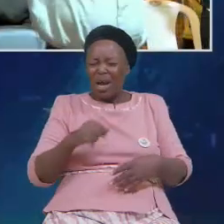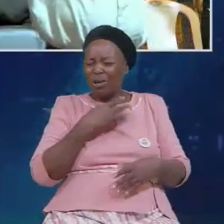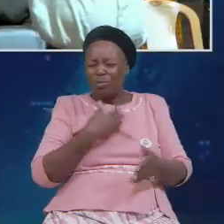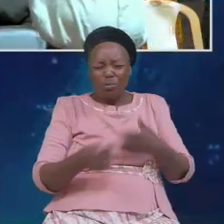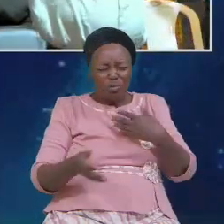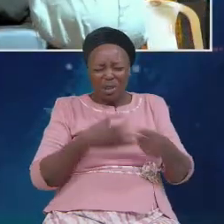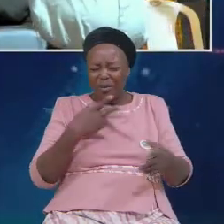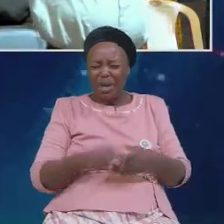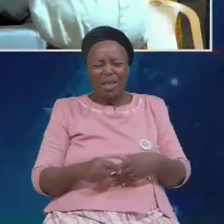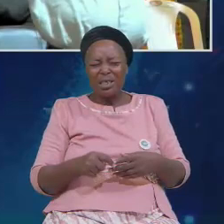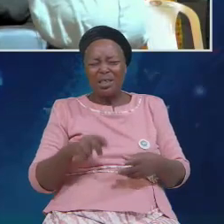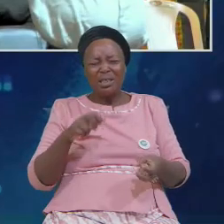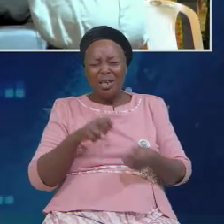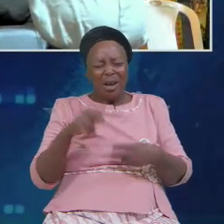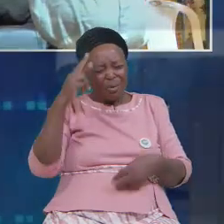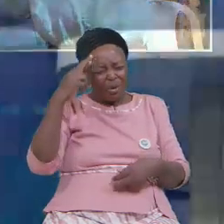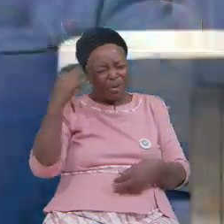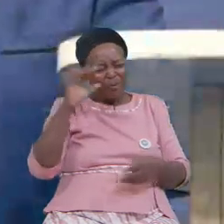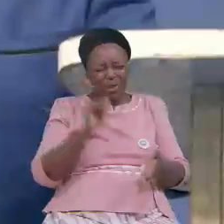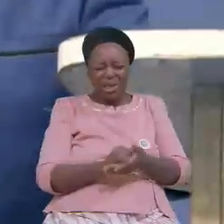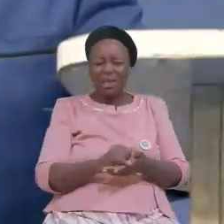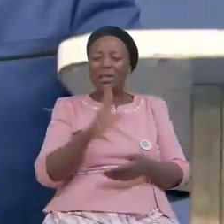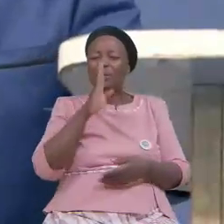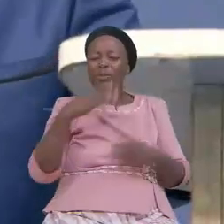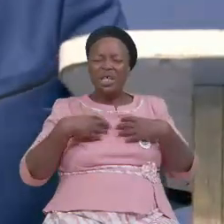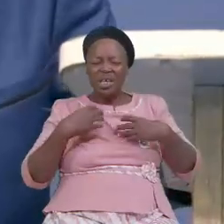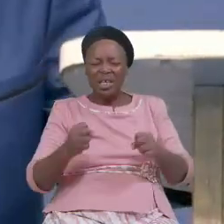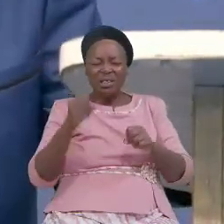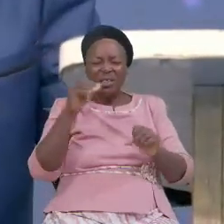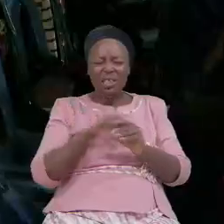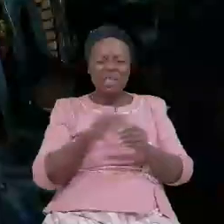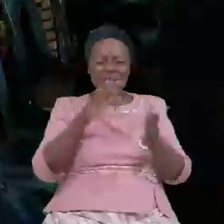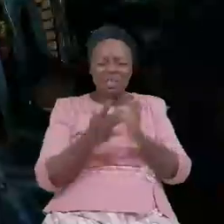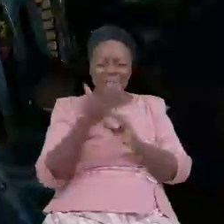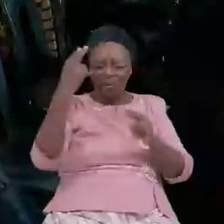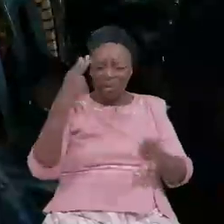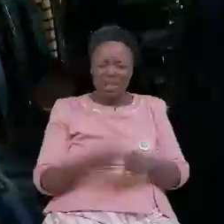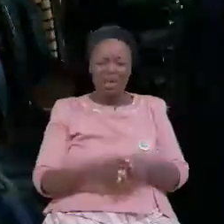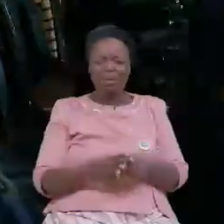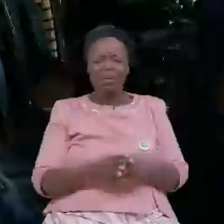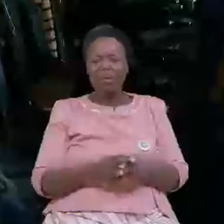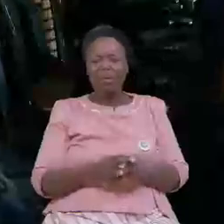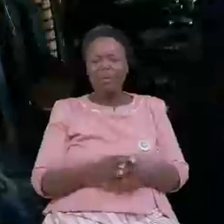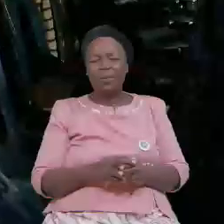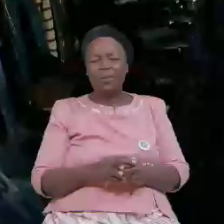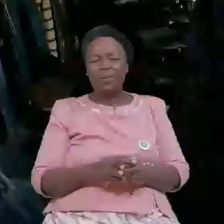root cause of that, be healed in Jesus' name.